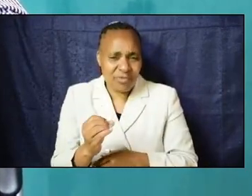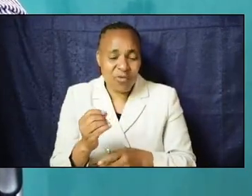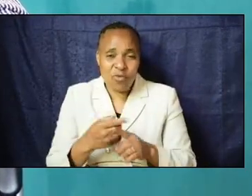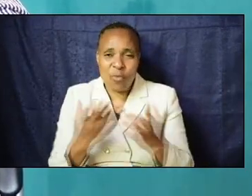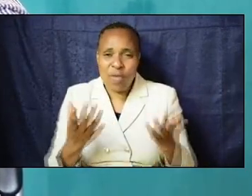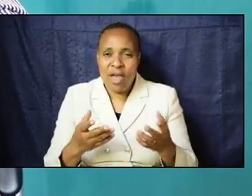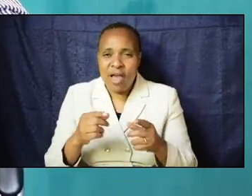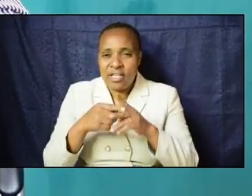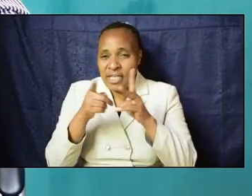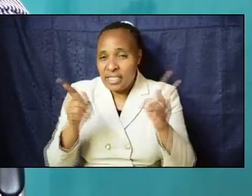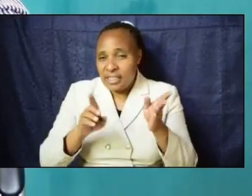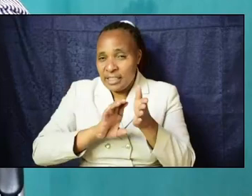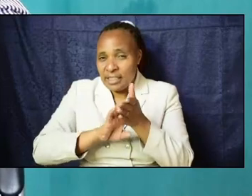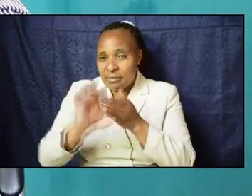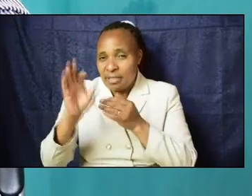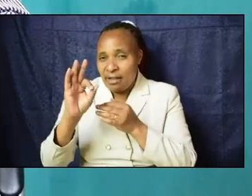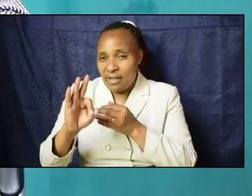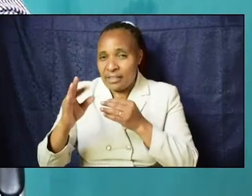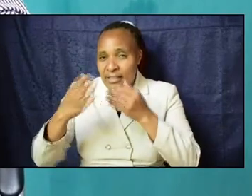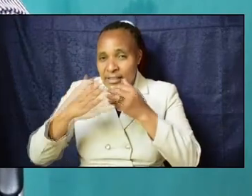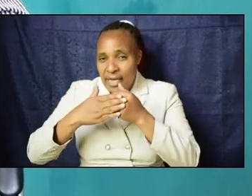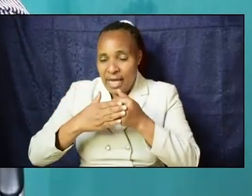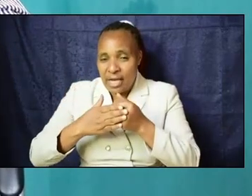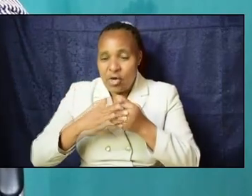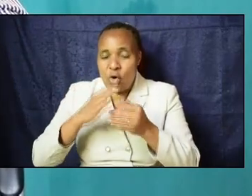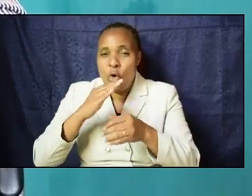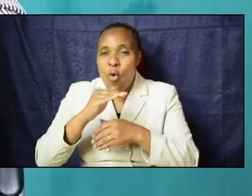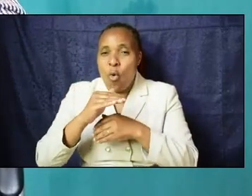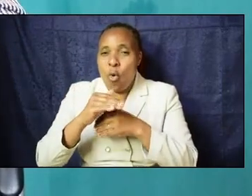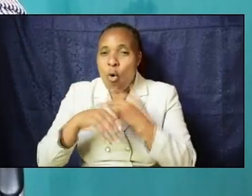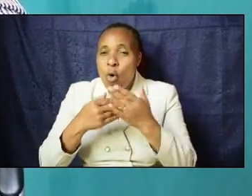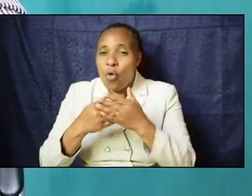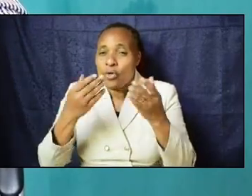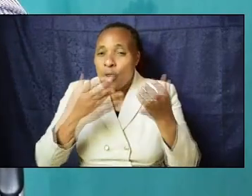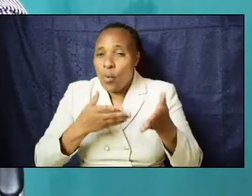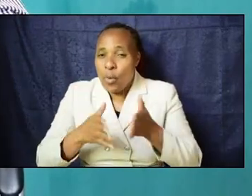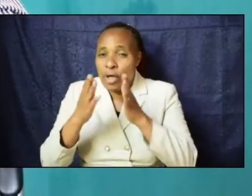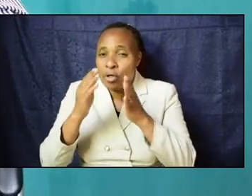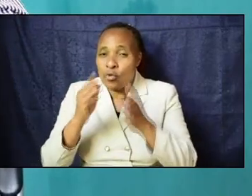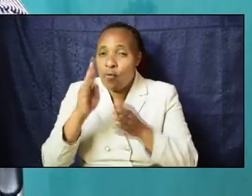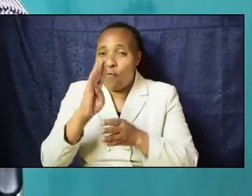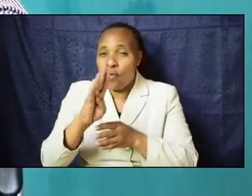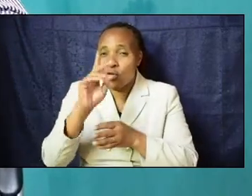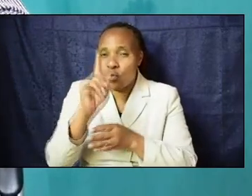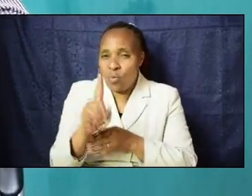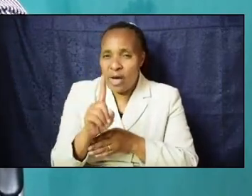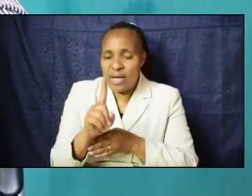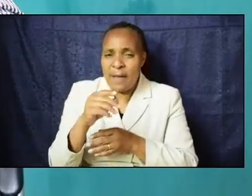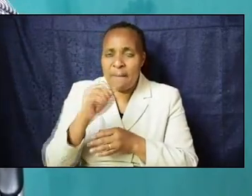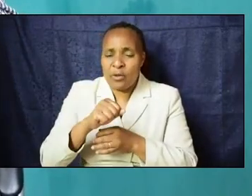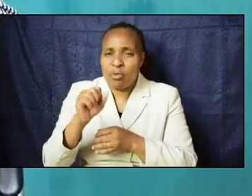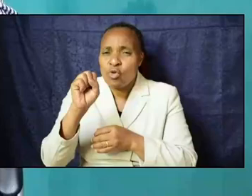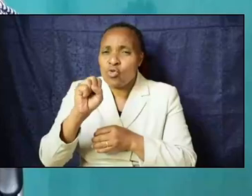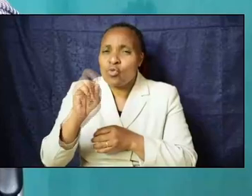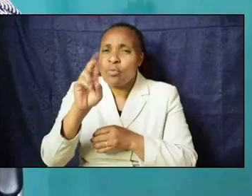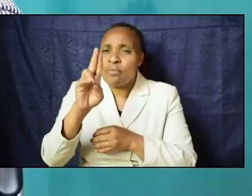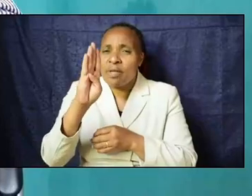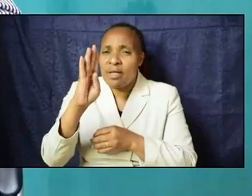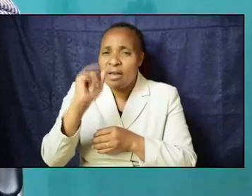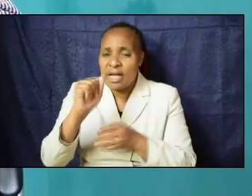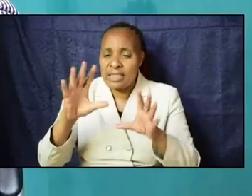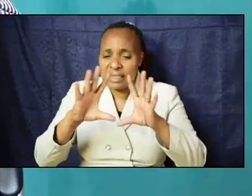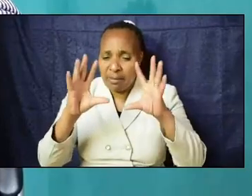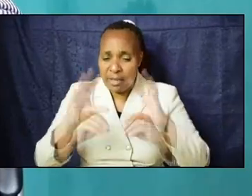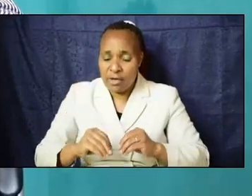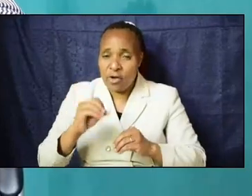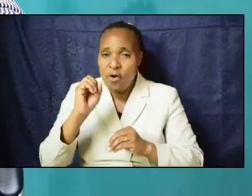the book of Genesis chapter 39 and all the way to chapter 41. And I'd like Subira to give us a summary of this story so that